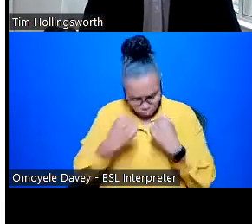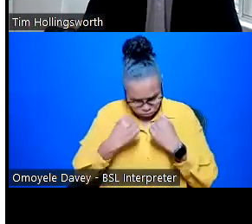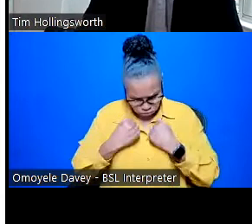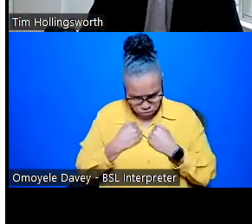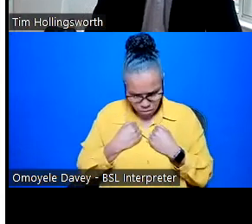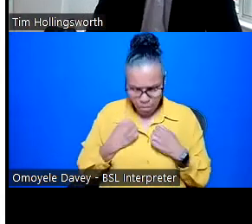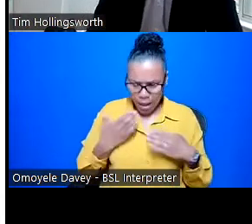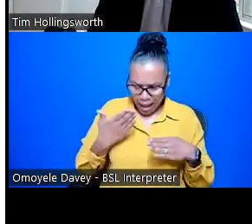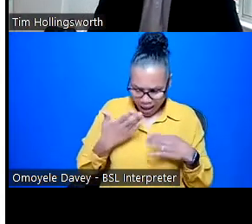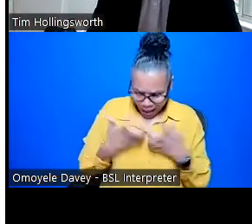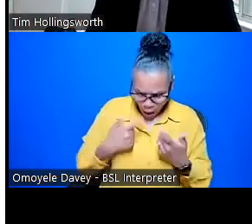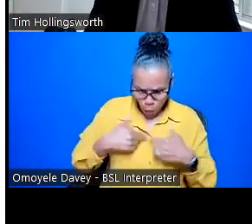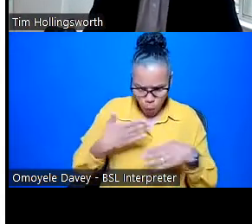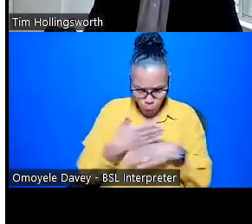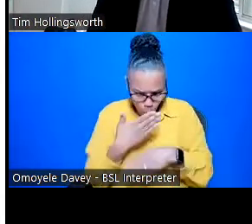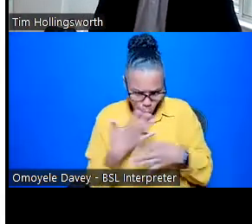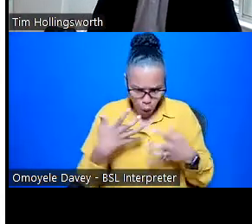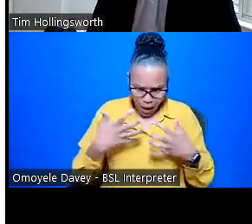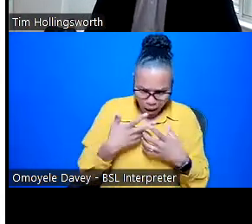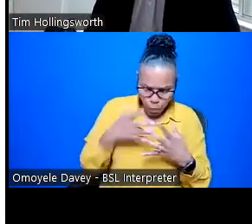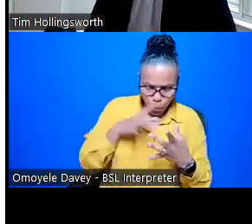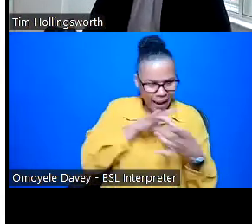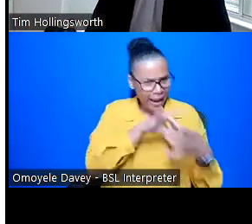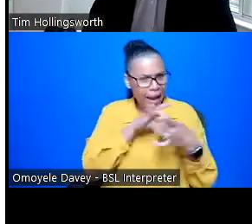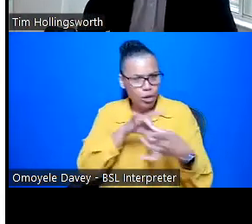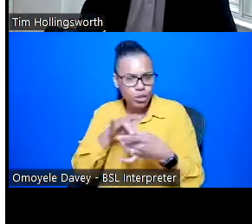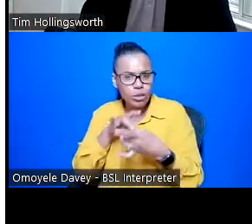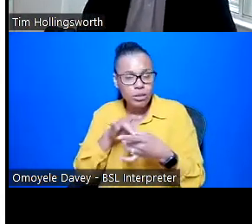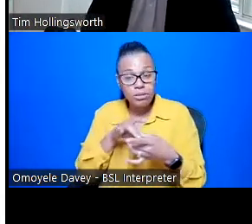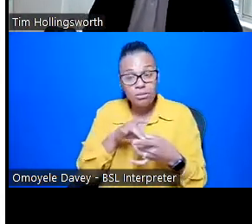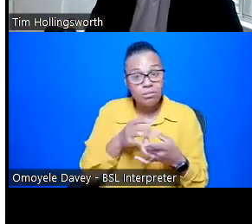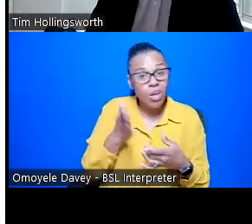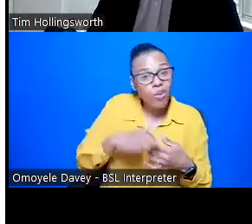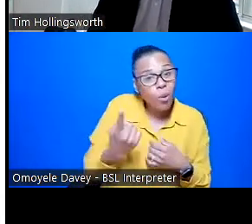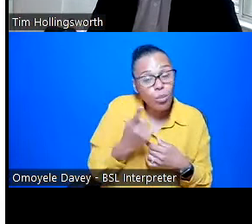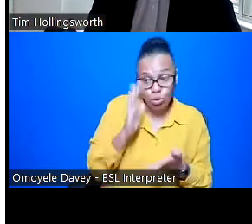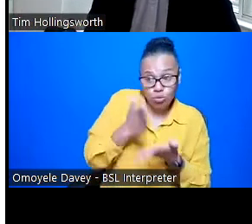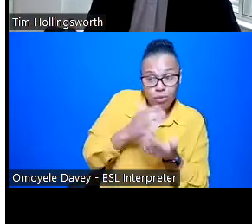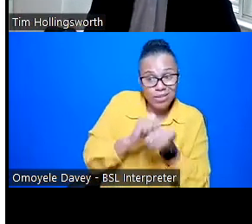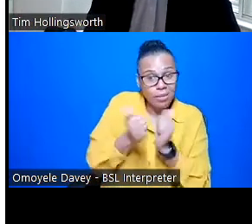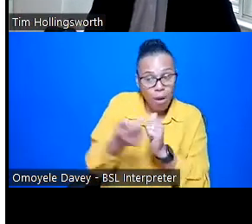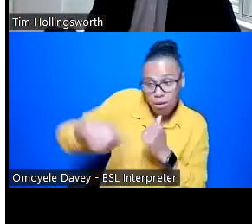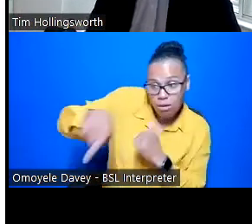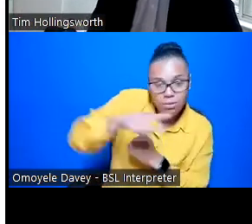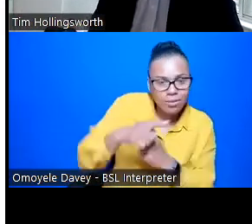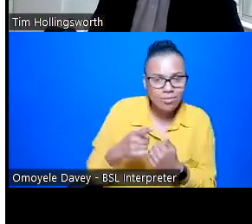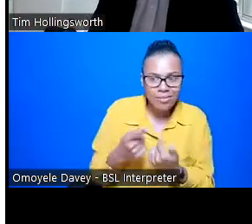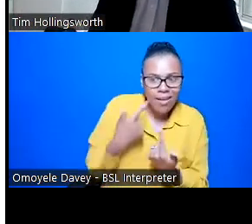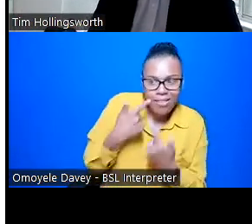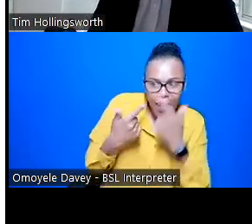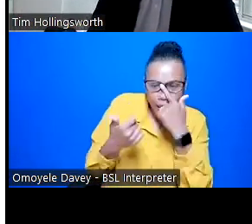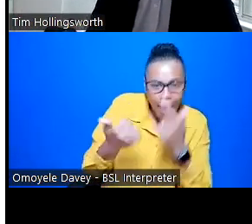how we invest being shaped by the realization that it's often trusted partners who can help us reach organizations and indeed